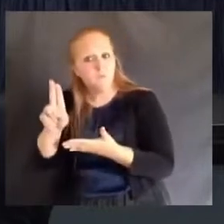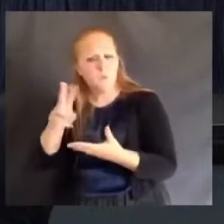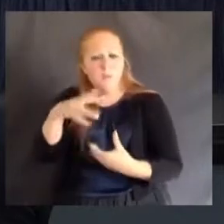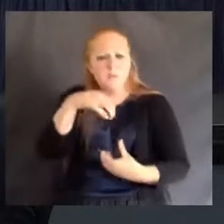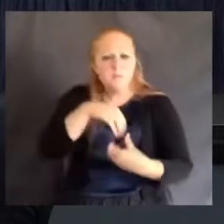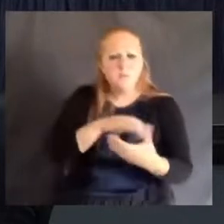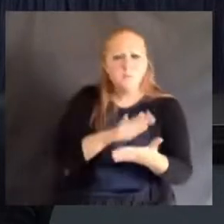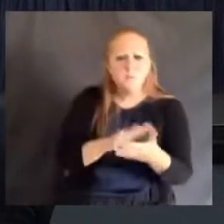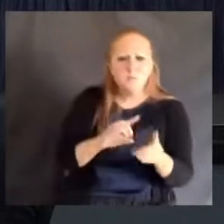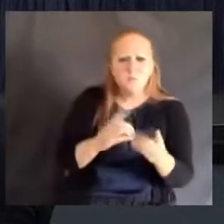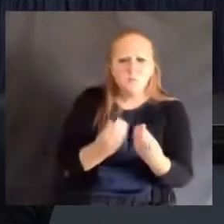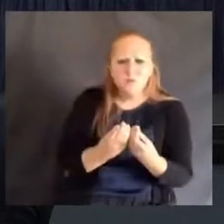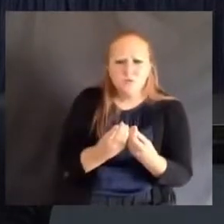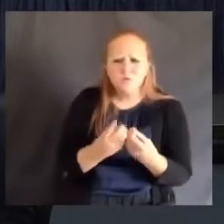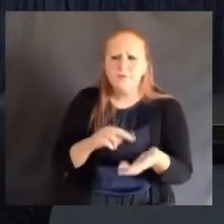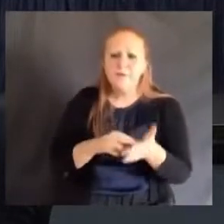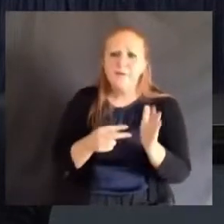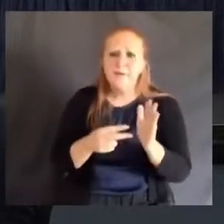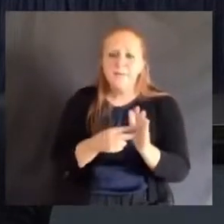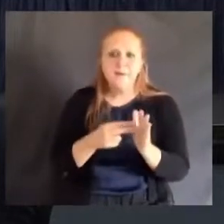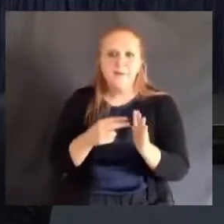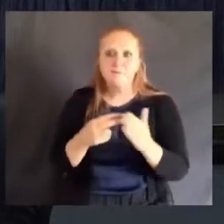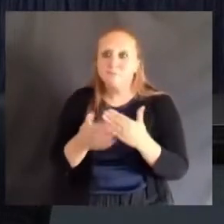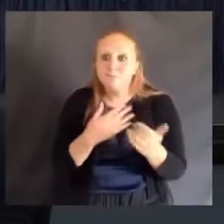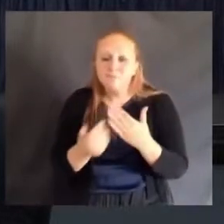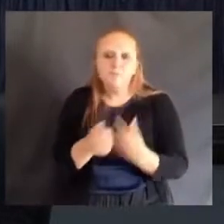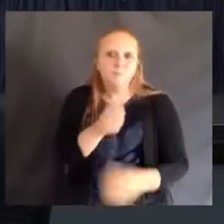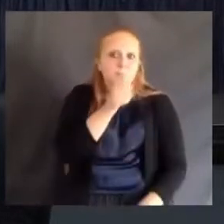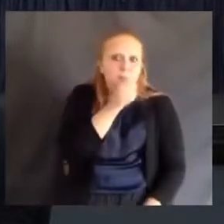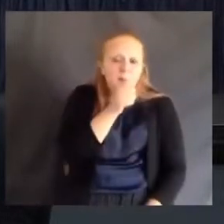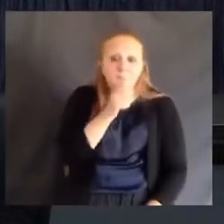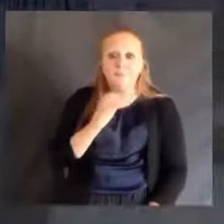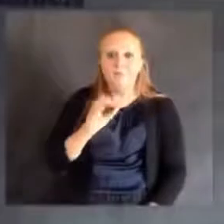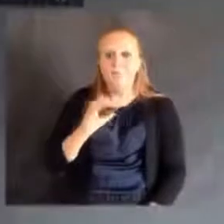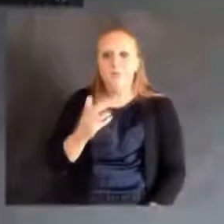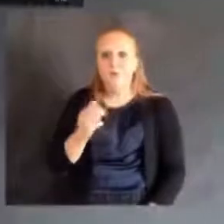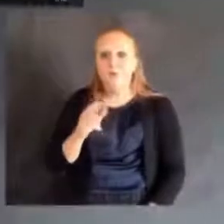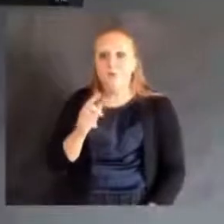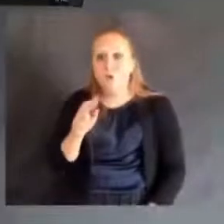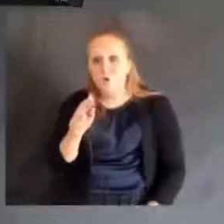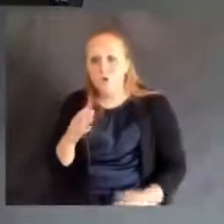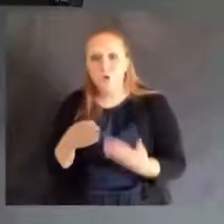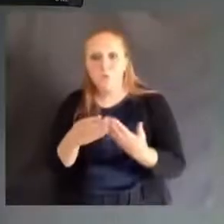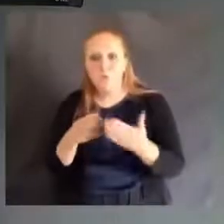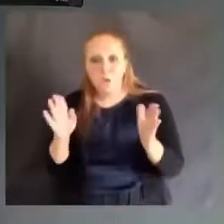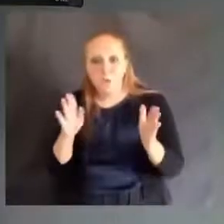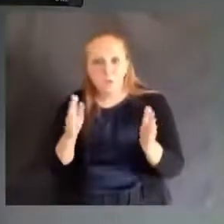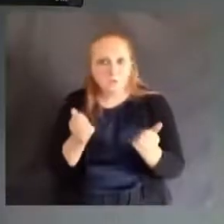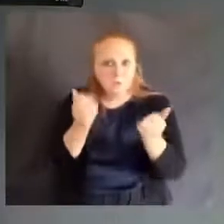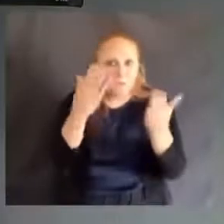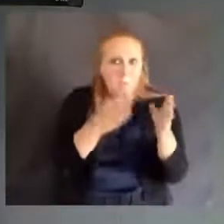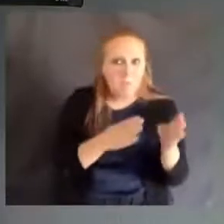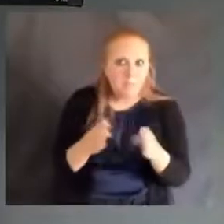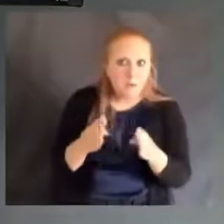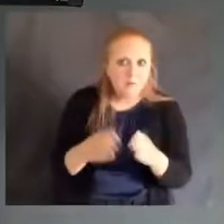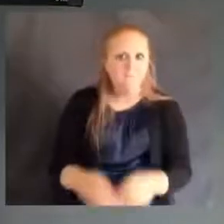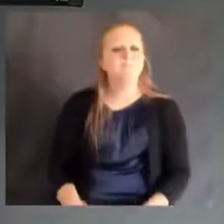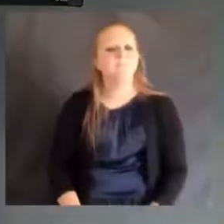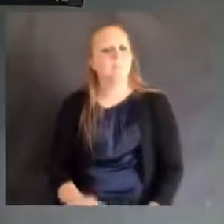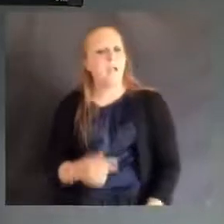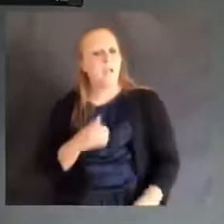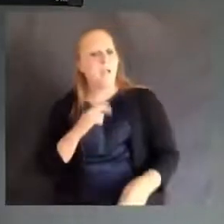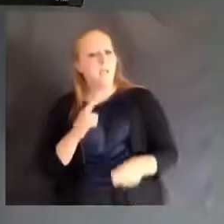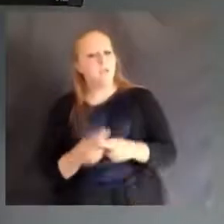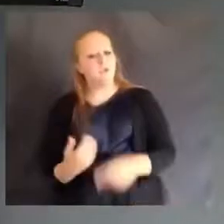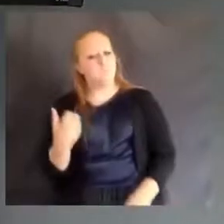this process where they would submit a plan, whether you're private or a charter school. Like I said before, in many cases, the larger public school